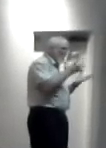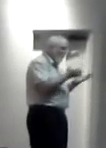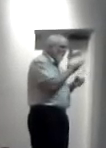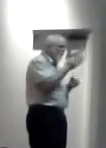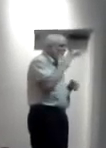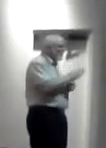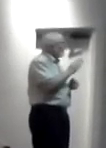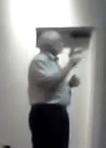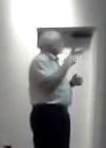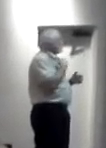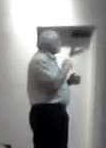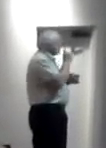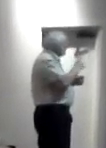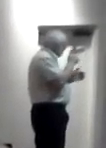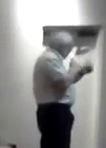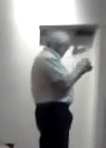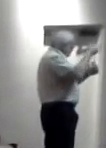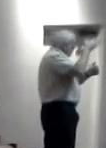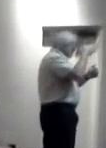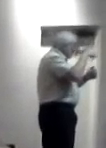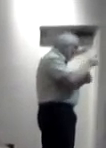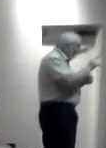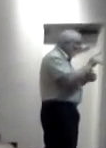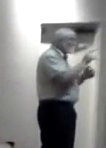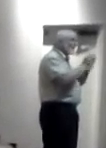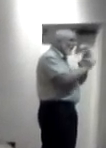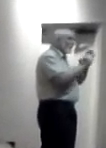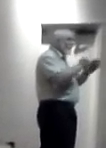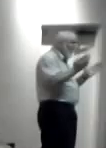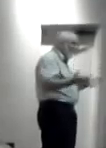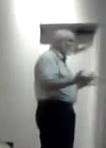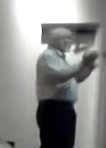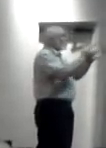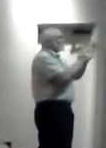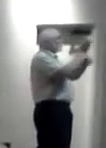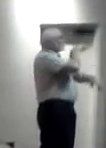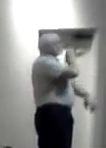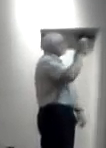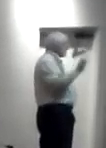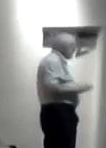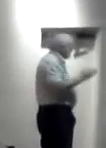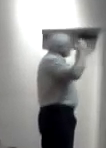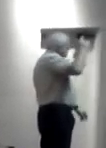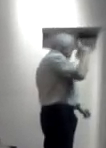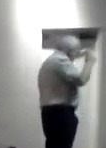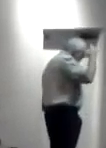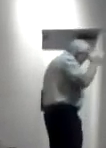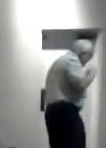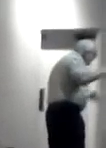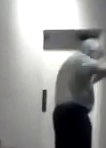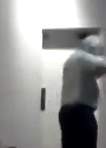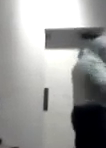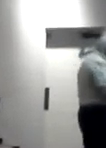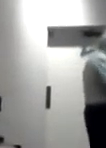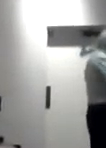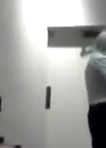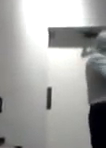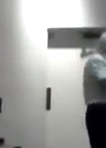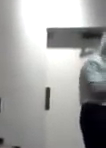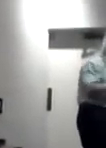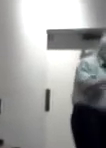need to follow Paul's example. They need to exalt Jesus Christ. They need to know that they have been united. And